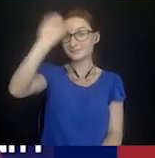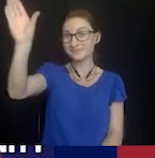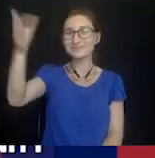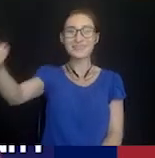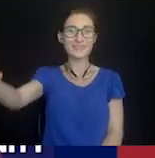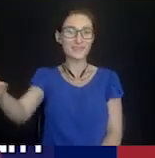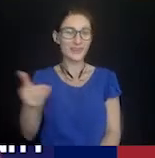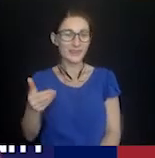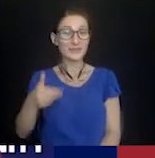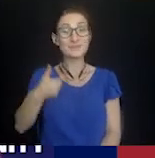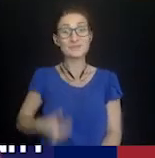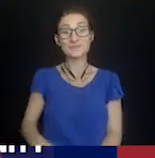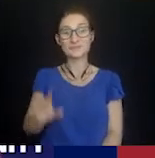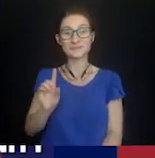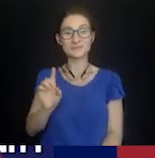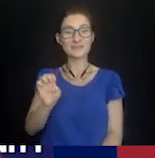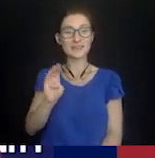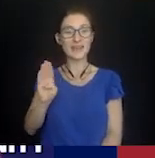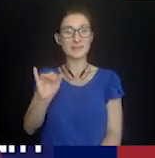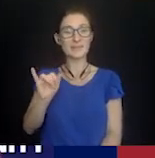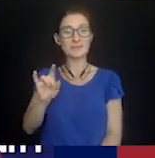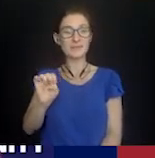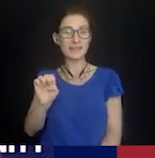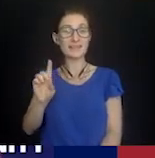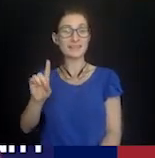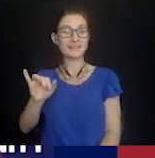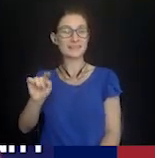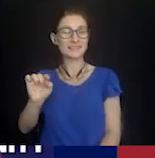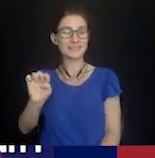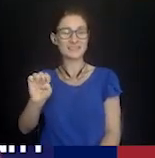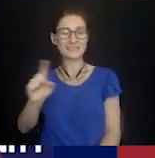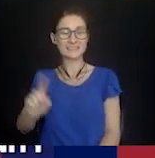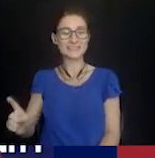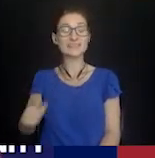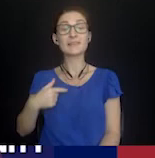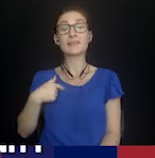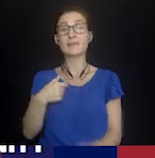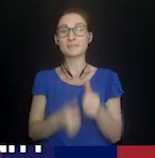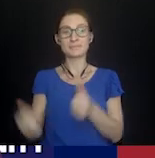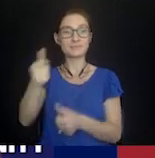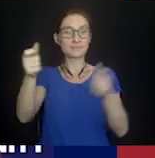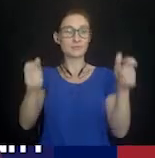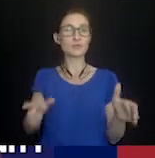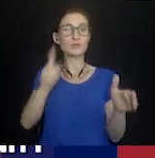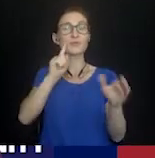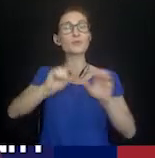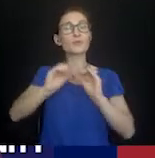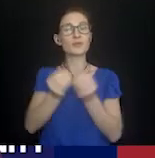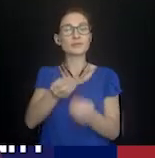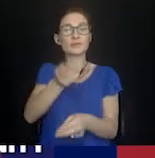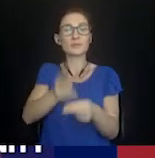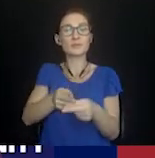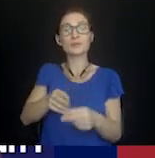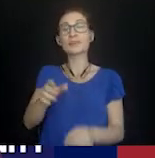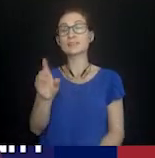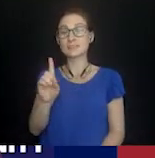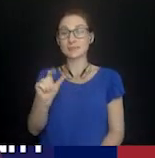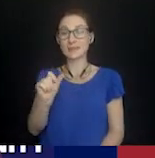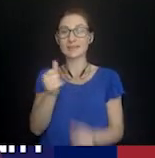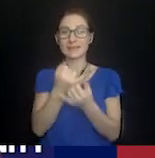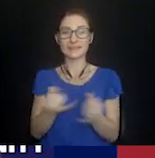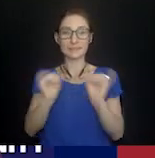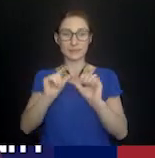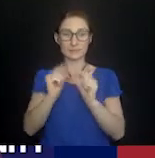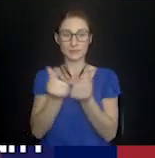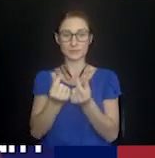Hi, and welcome. My name is Debbie Dietz, and I am the executive director of an organization called Disability